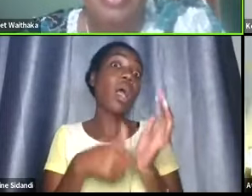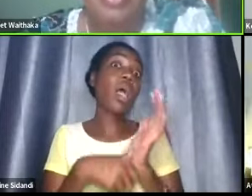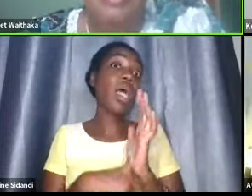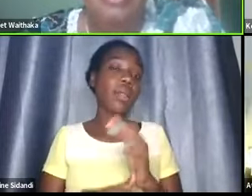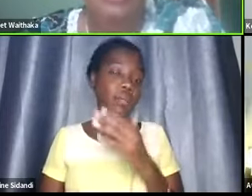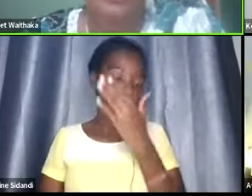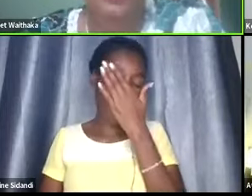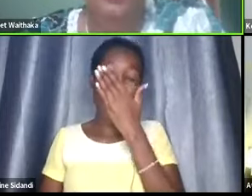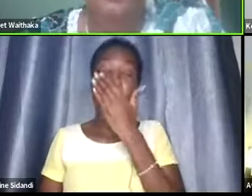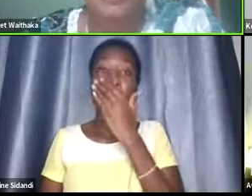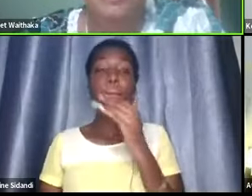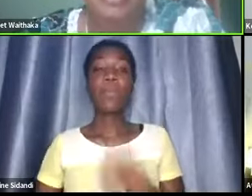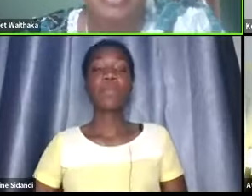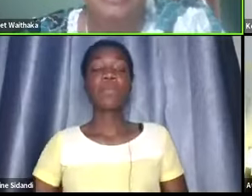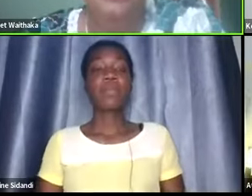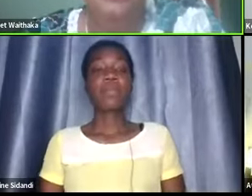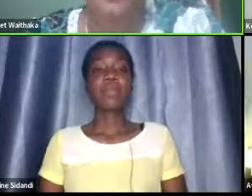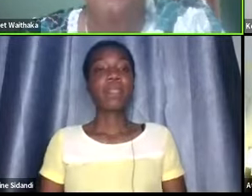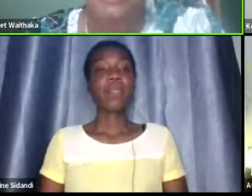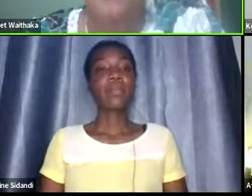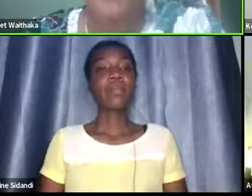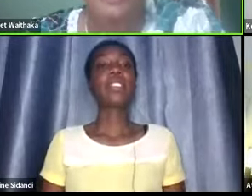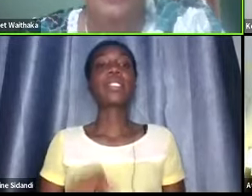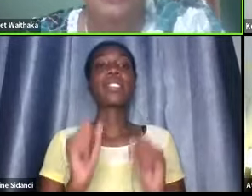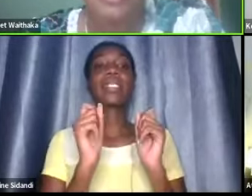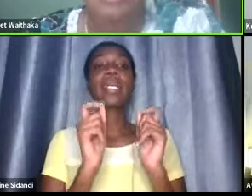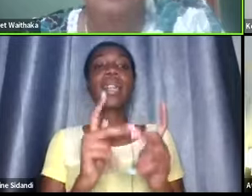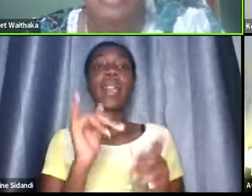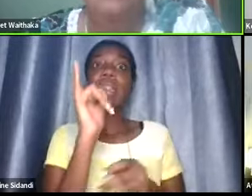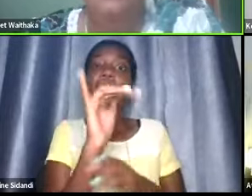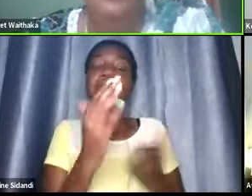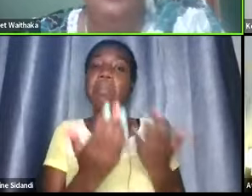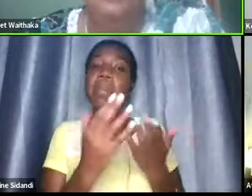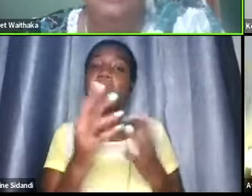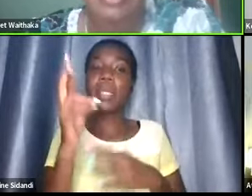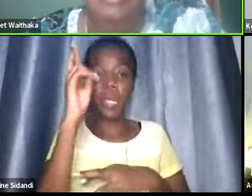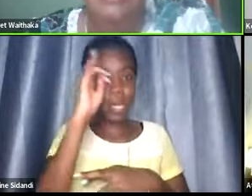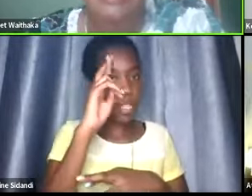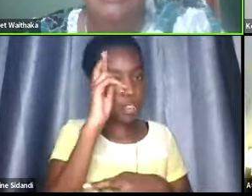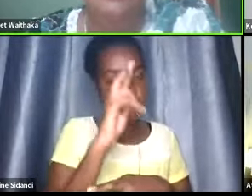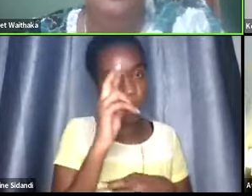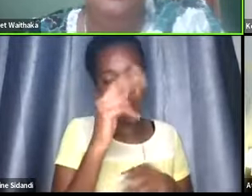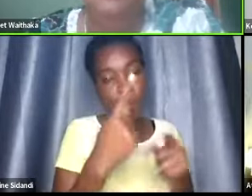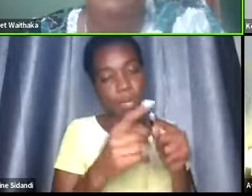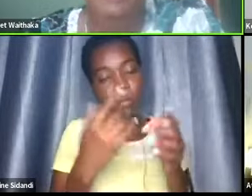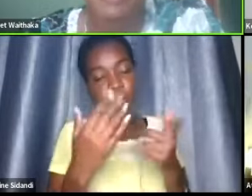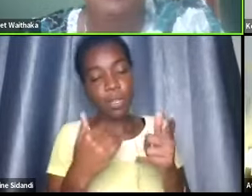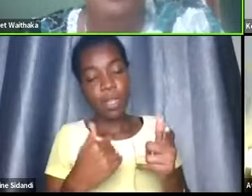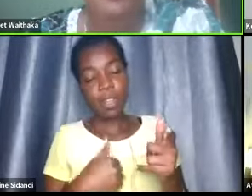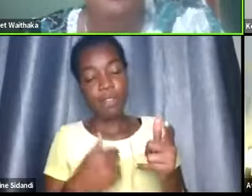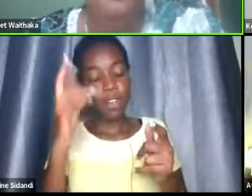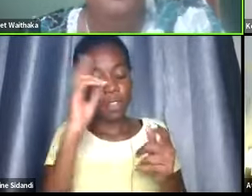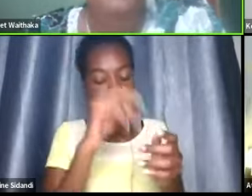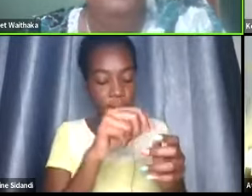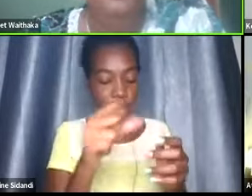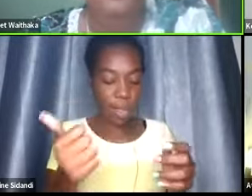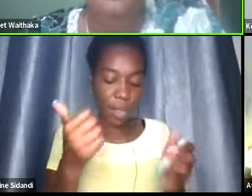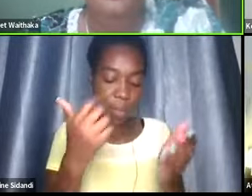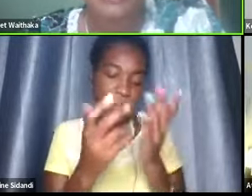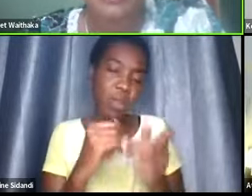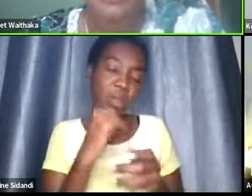Okay, those could be so many reasons. There can be other reasons here and there. It's not just about the cabin crew.